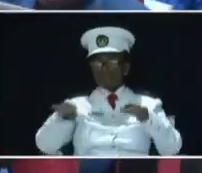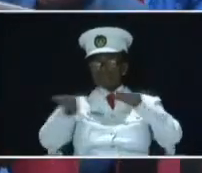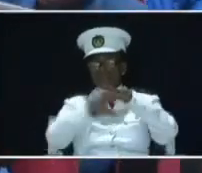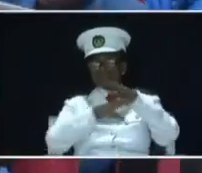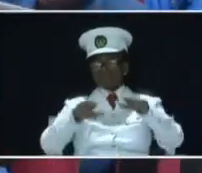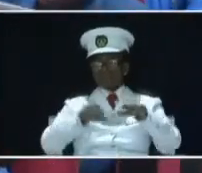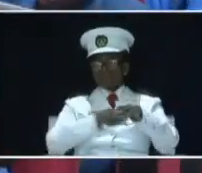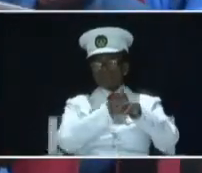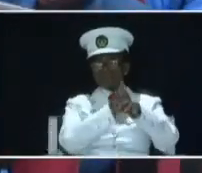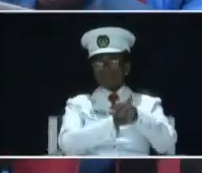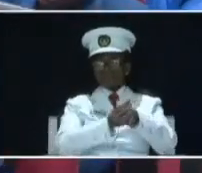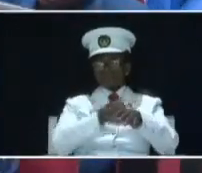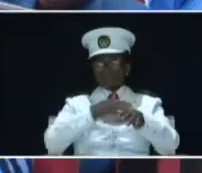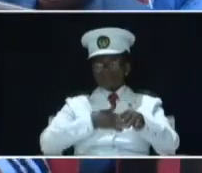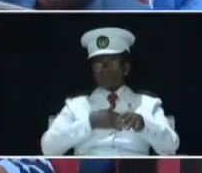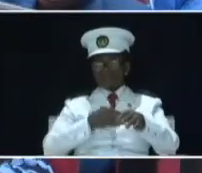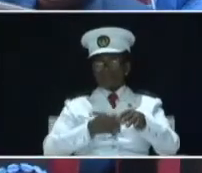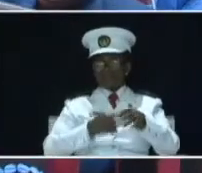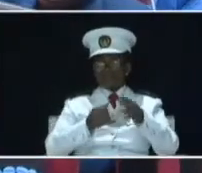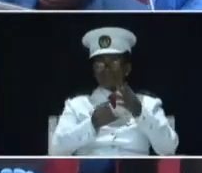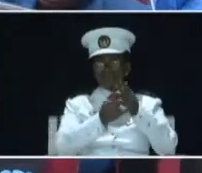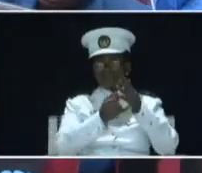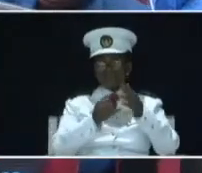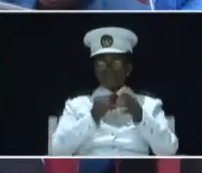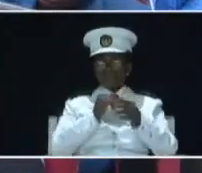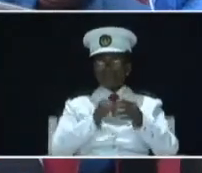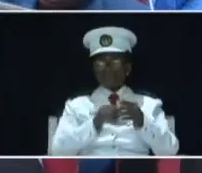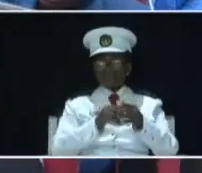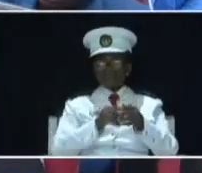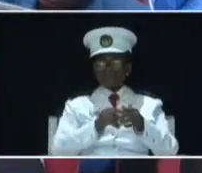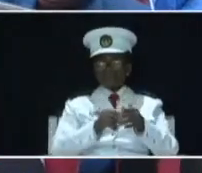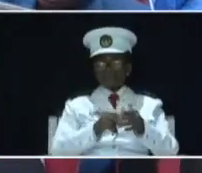My senior partner is in Rome.